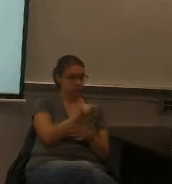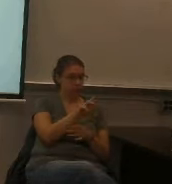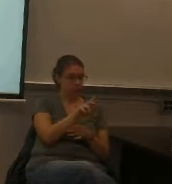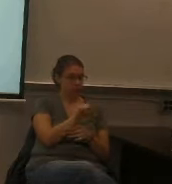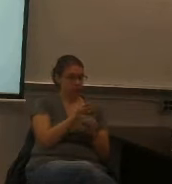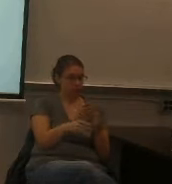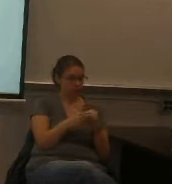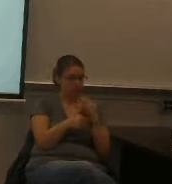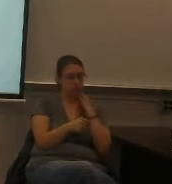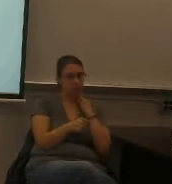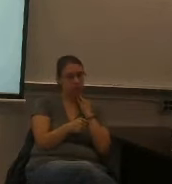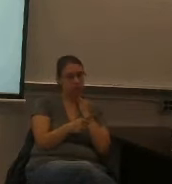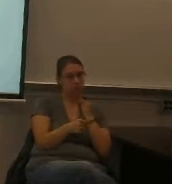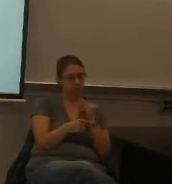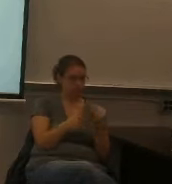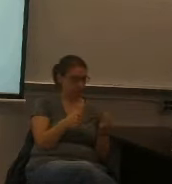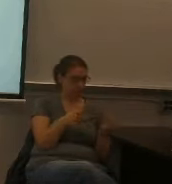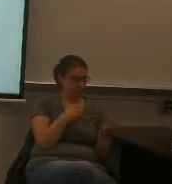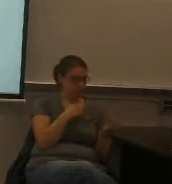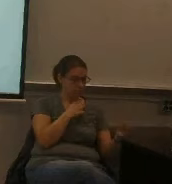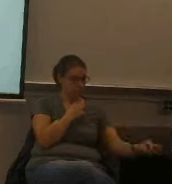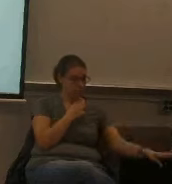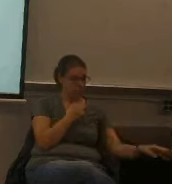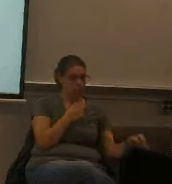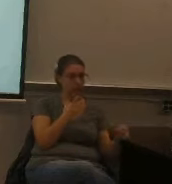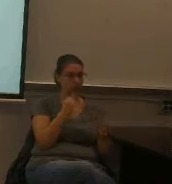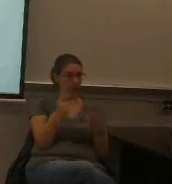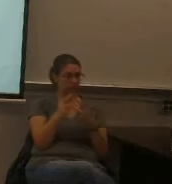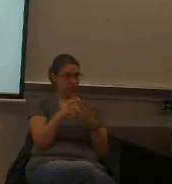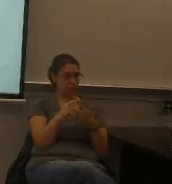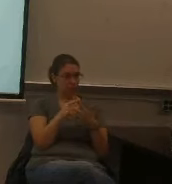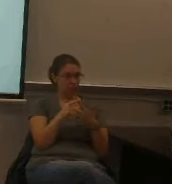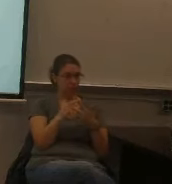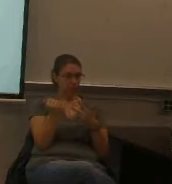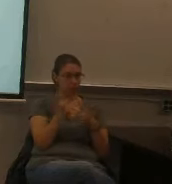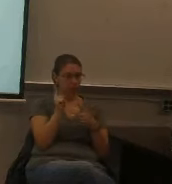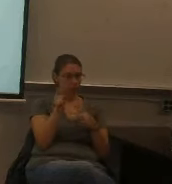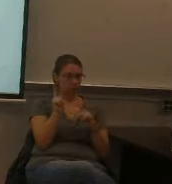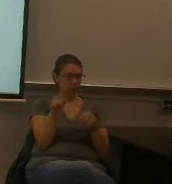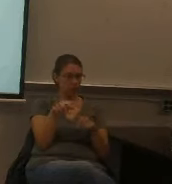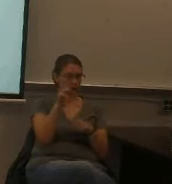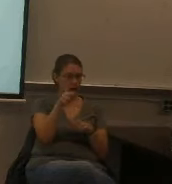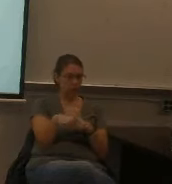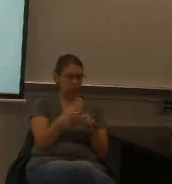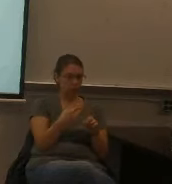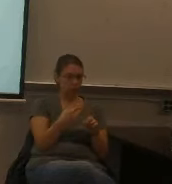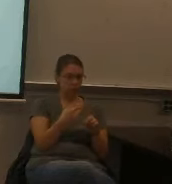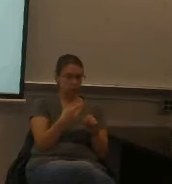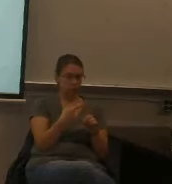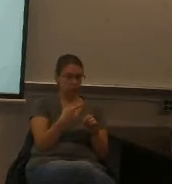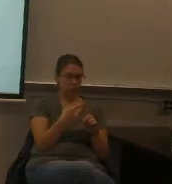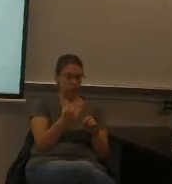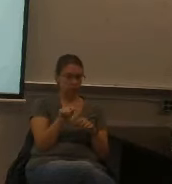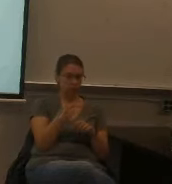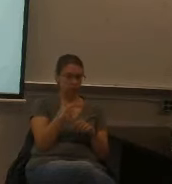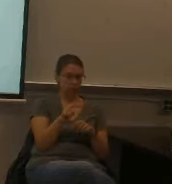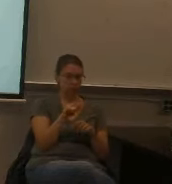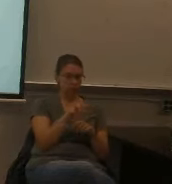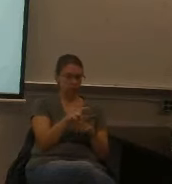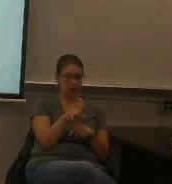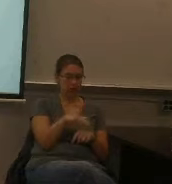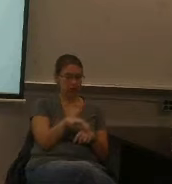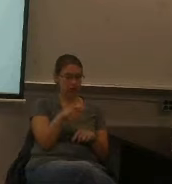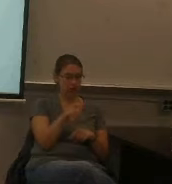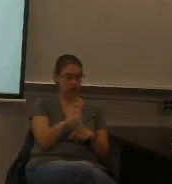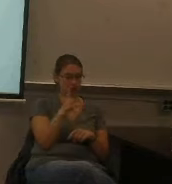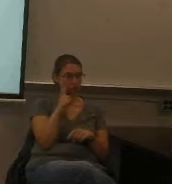in there. And the kokanee salmon all would go up to the Glacier National Park